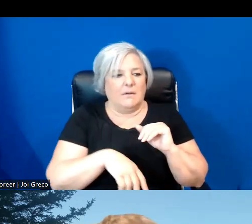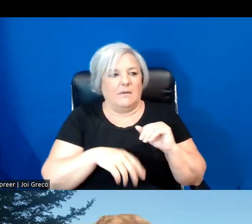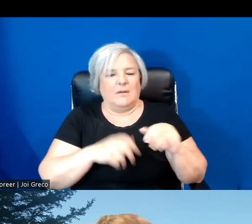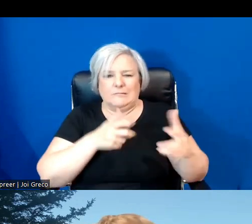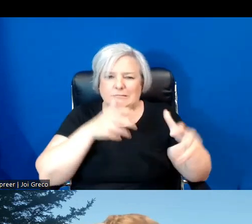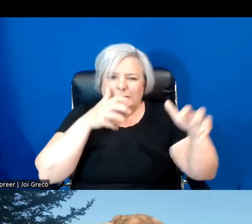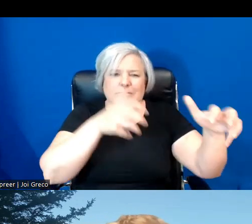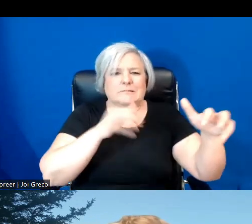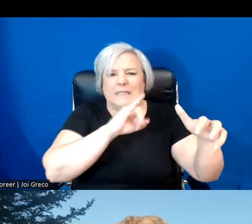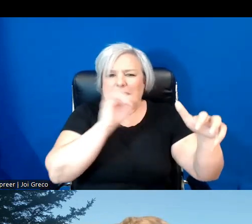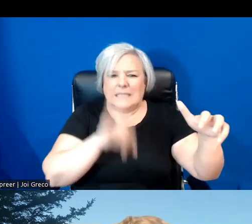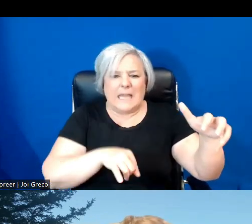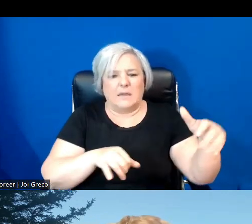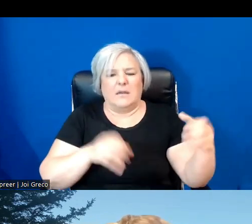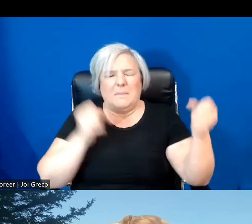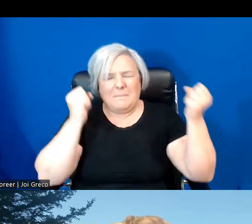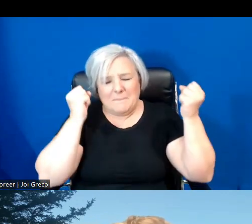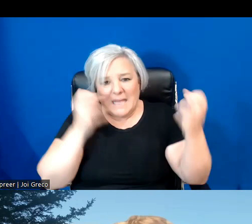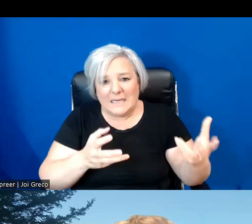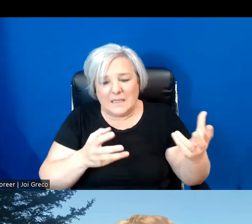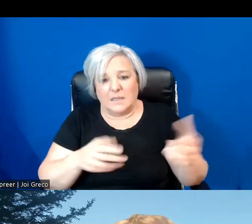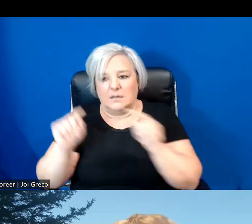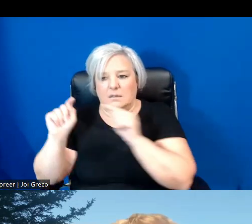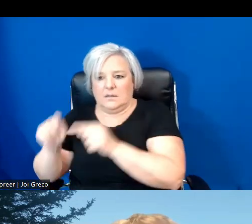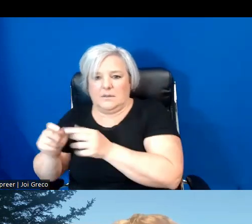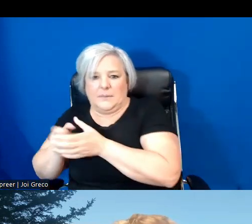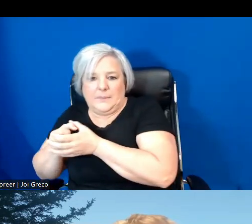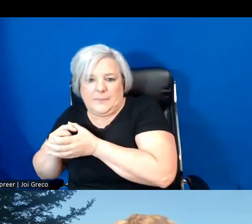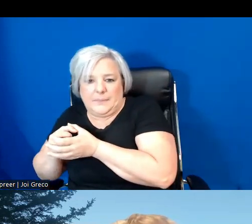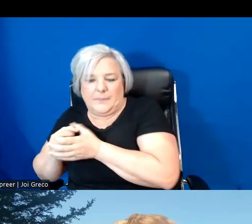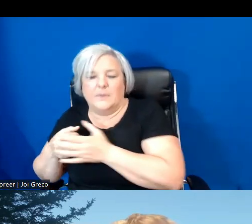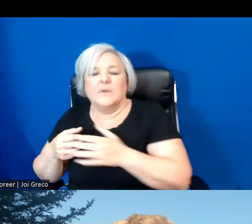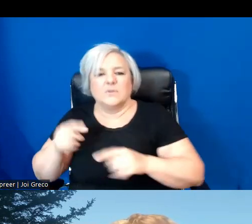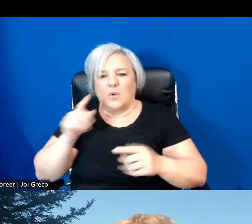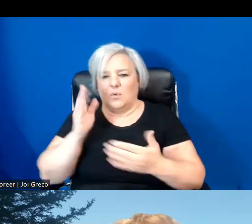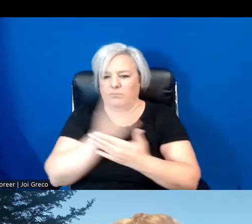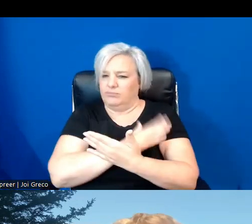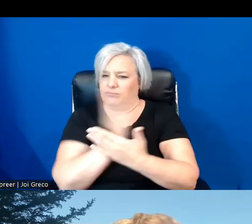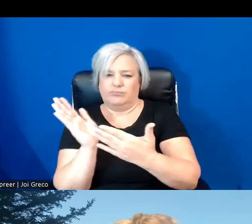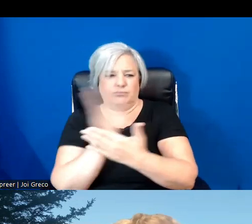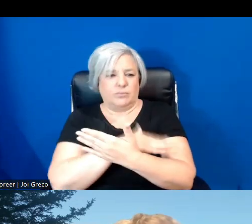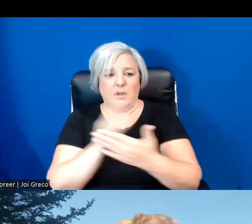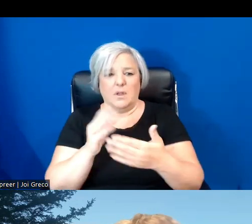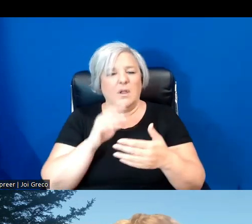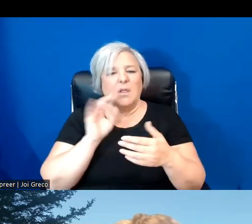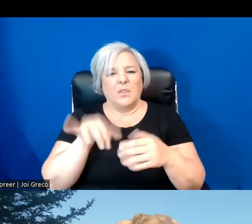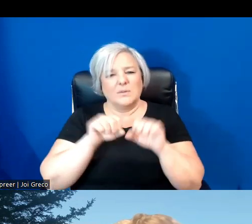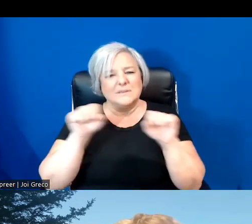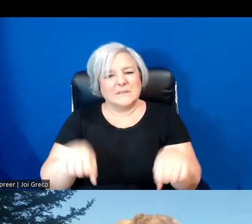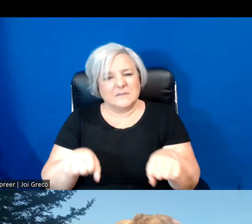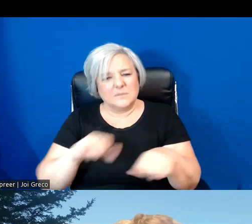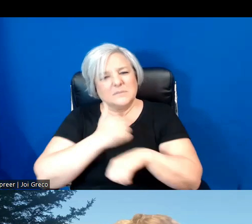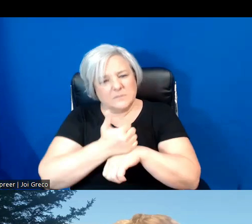Indiana. So you can imagine no roads. So really looking at what are those systems in